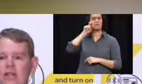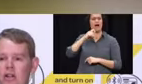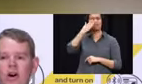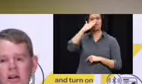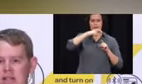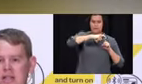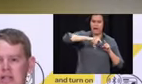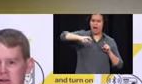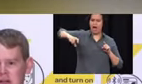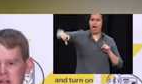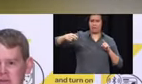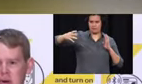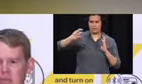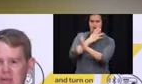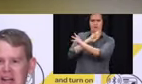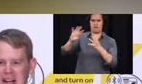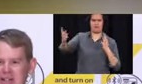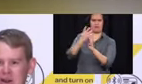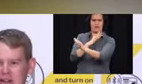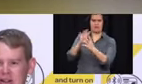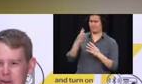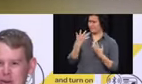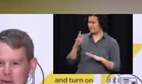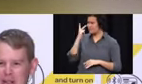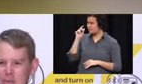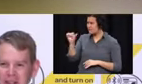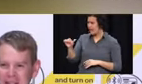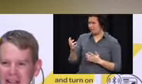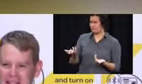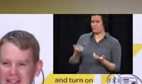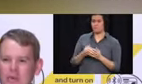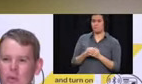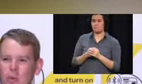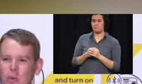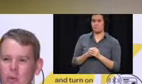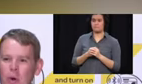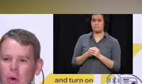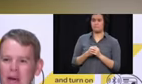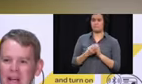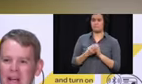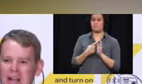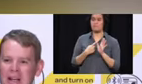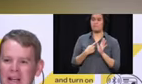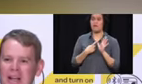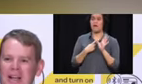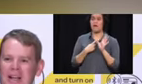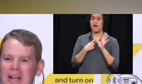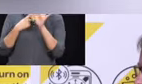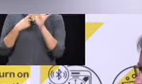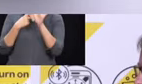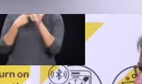It is a challenge in higher-density areas for people to get outside and to spread their legs when